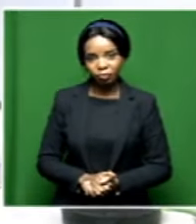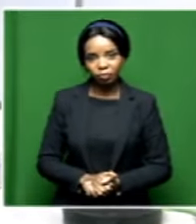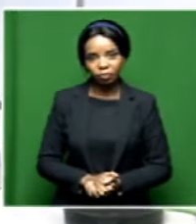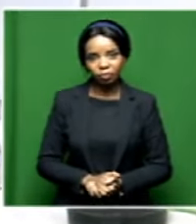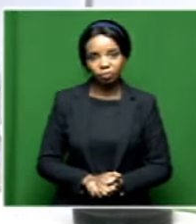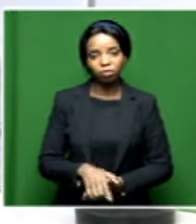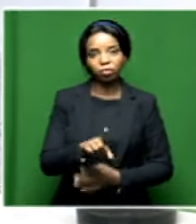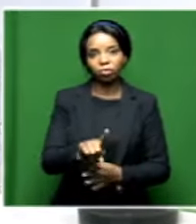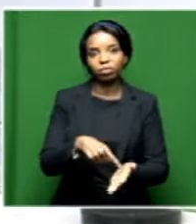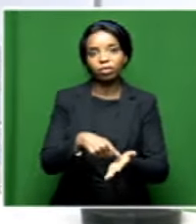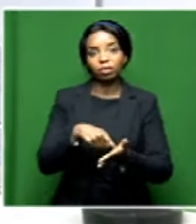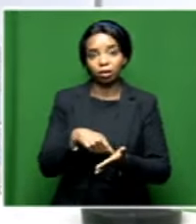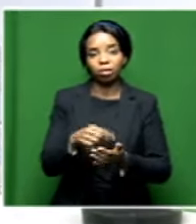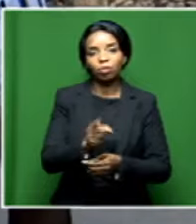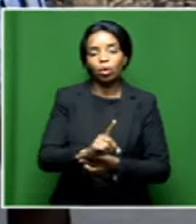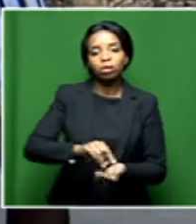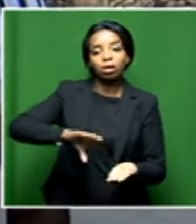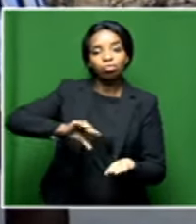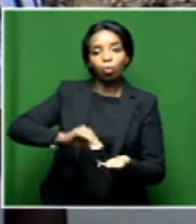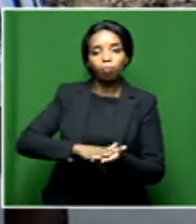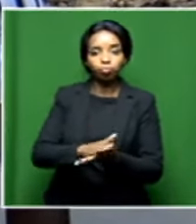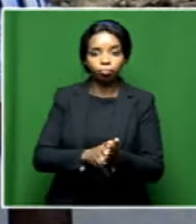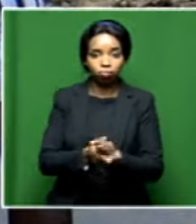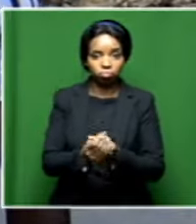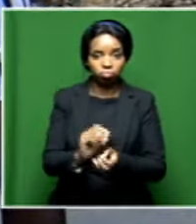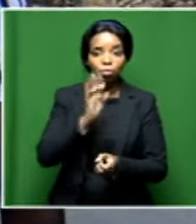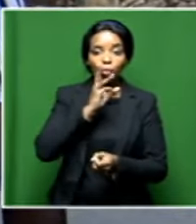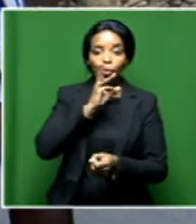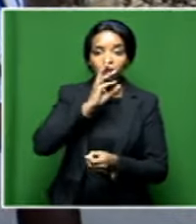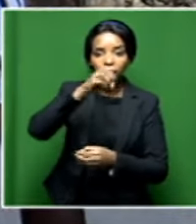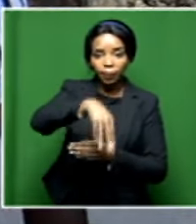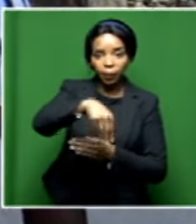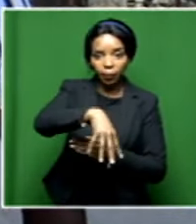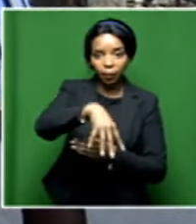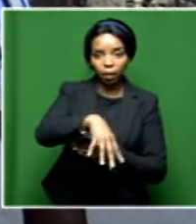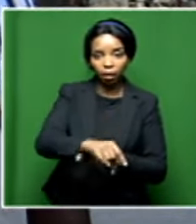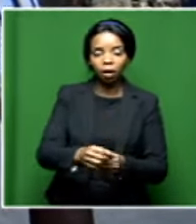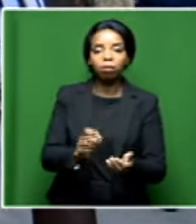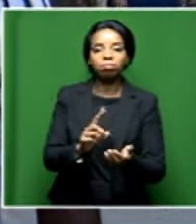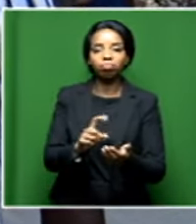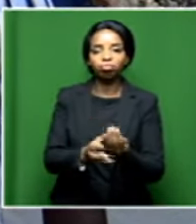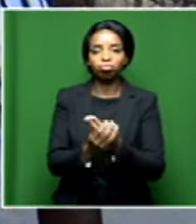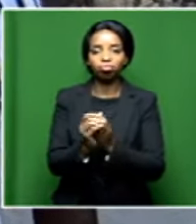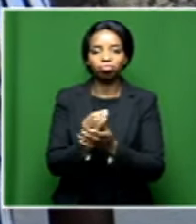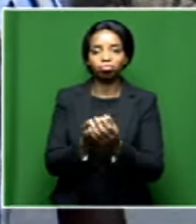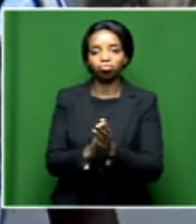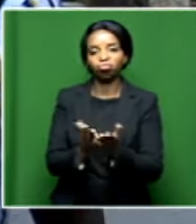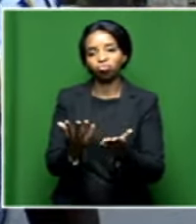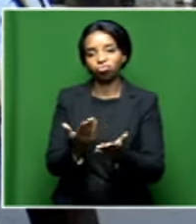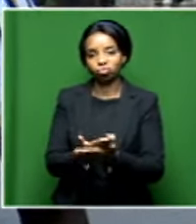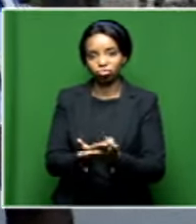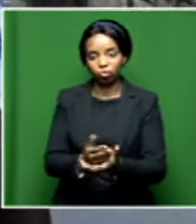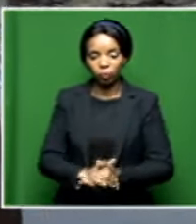you rub. requires soap and running water, alternatively a hand sanitizer. Usigeze